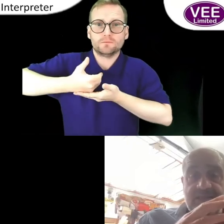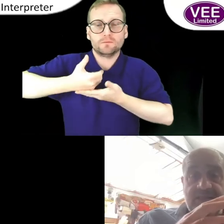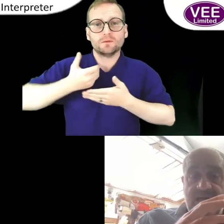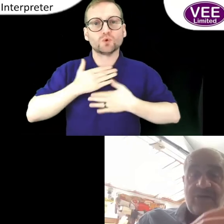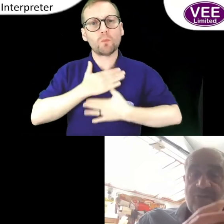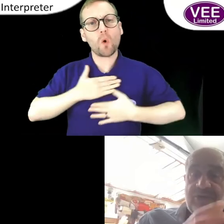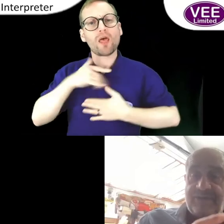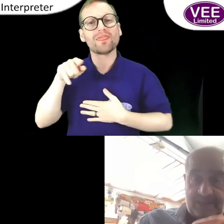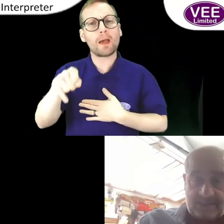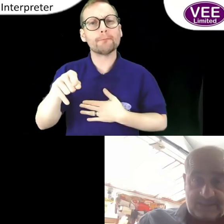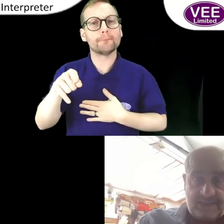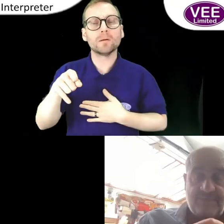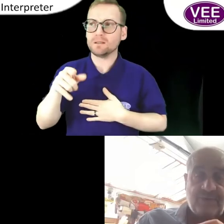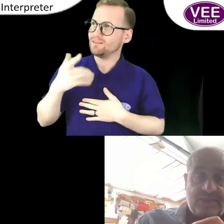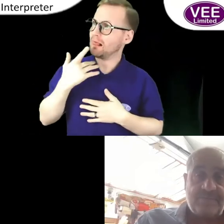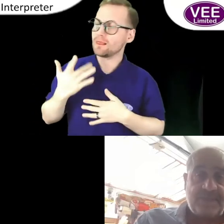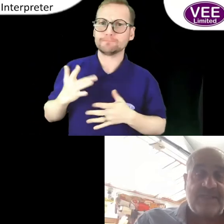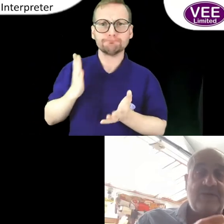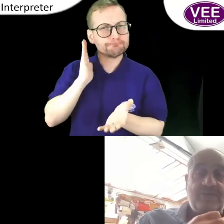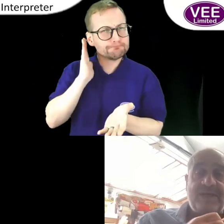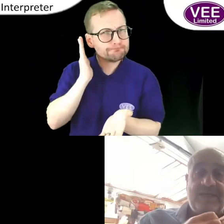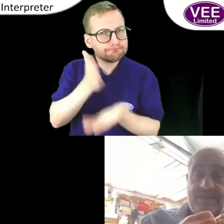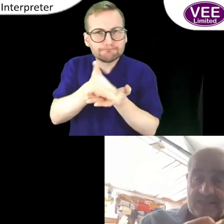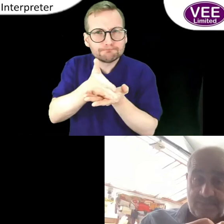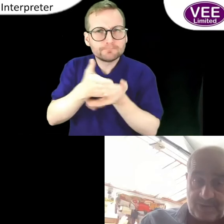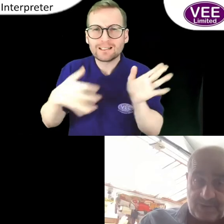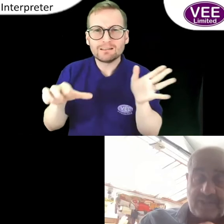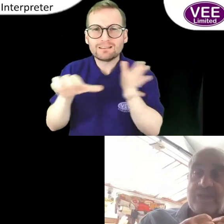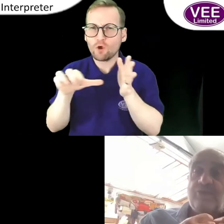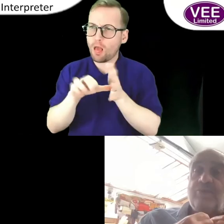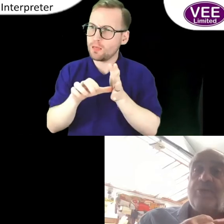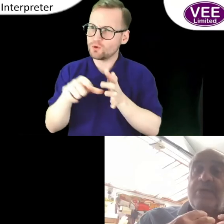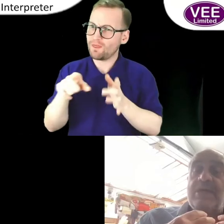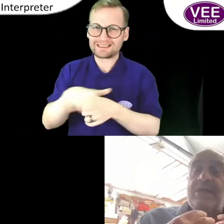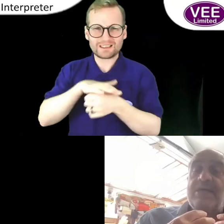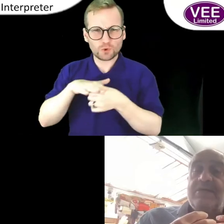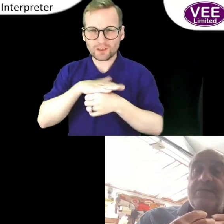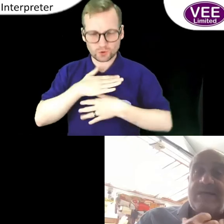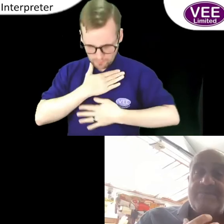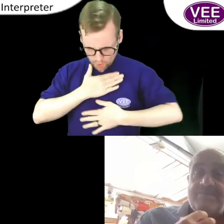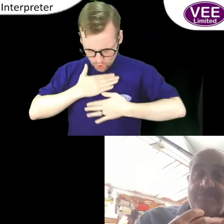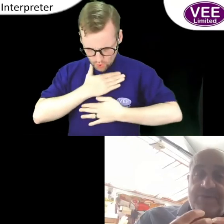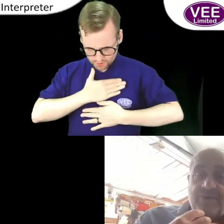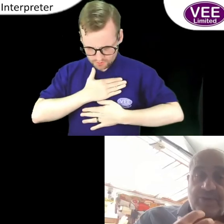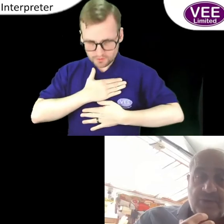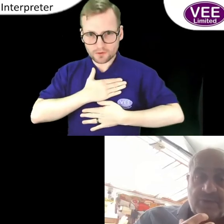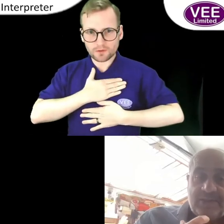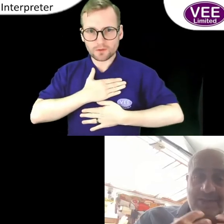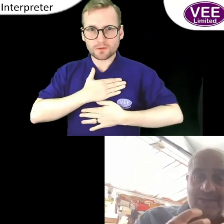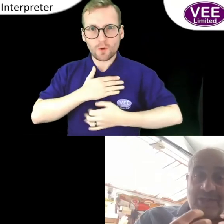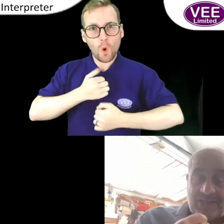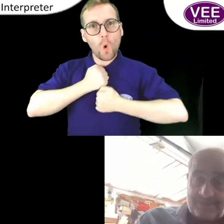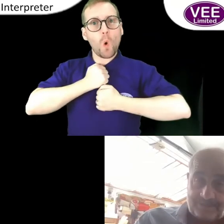that how difficult it is for somebody to be in this position not to mourn your